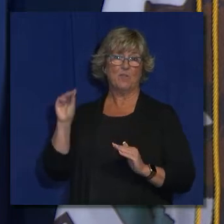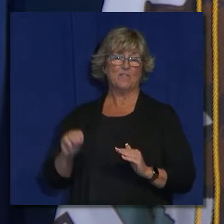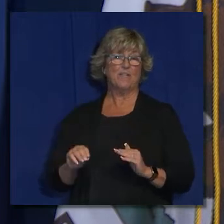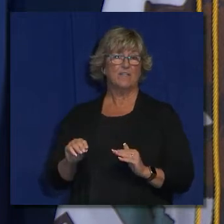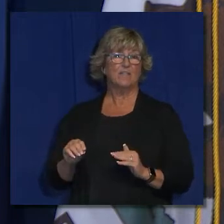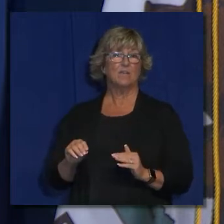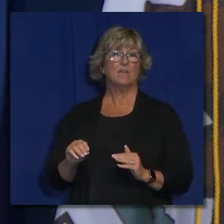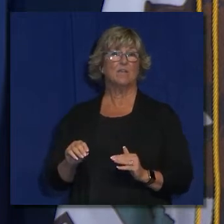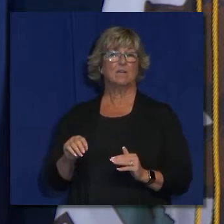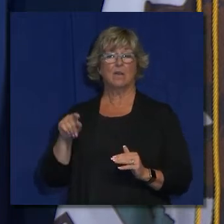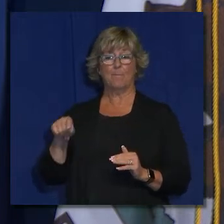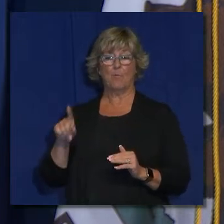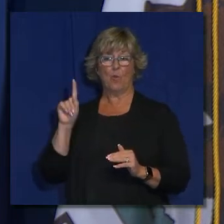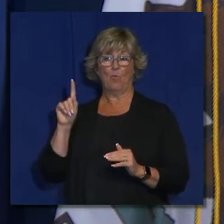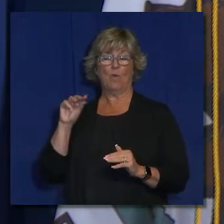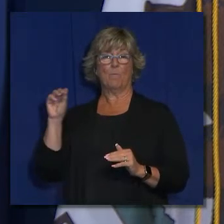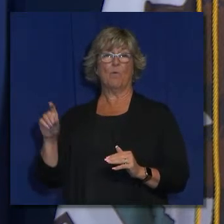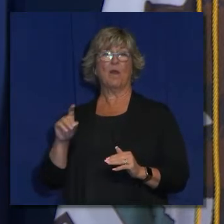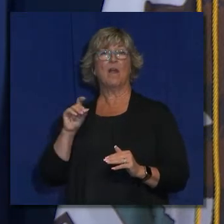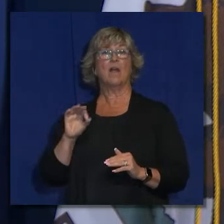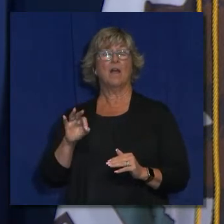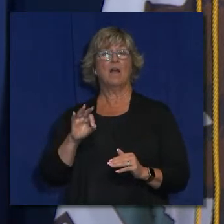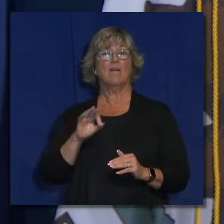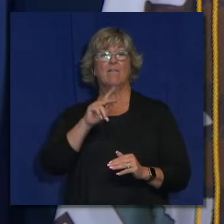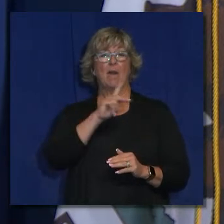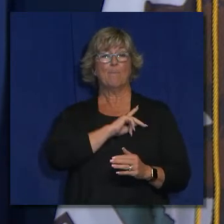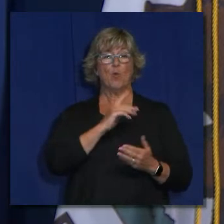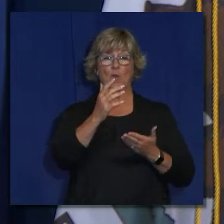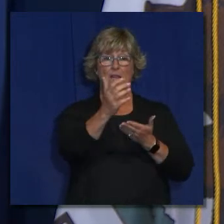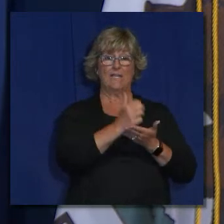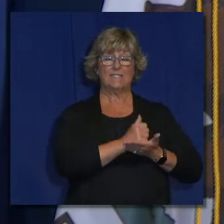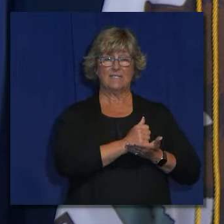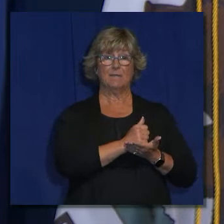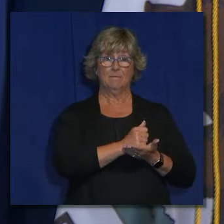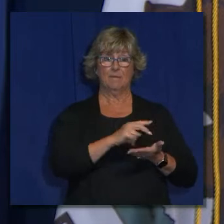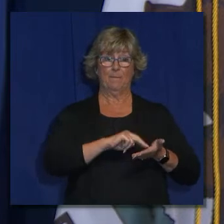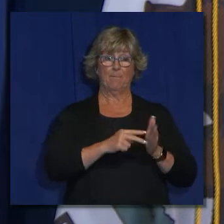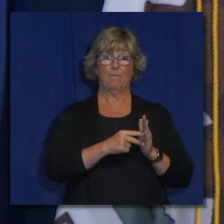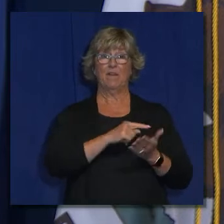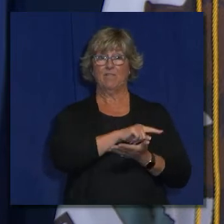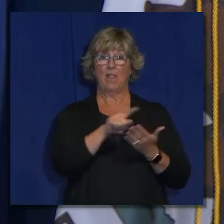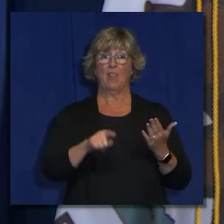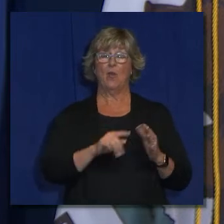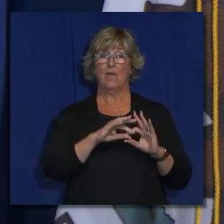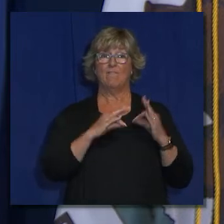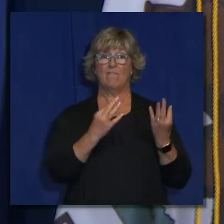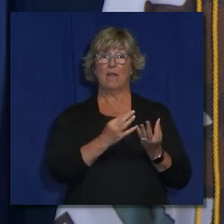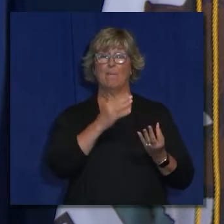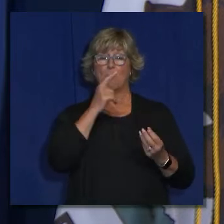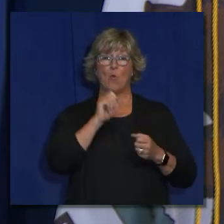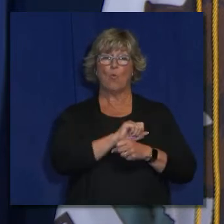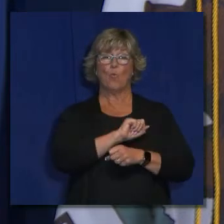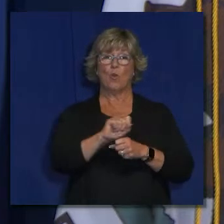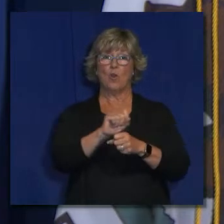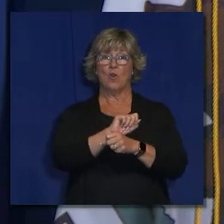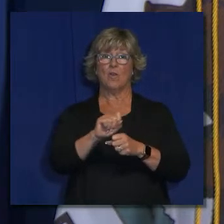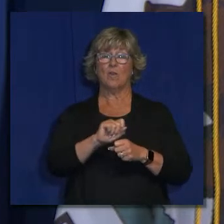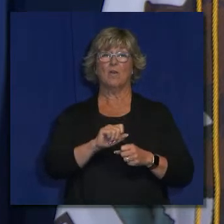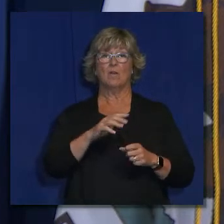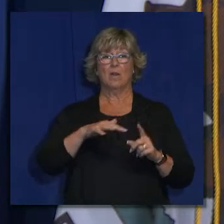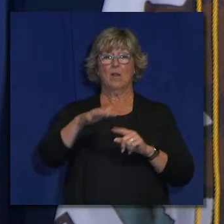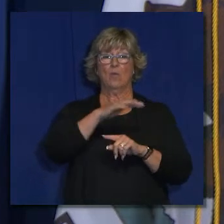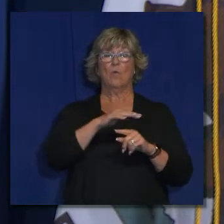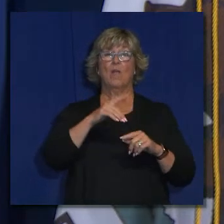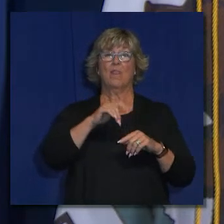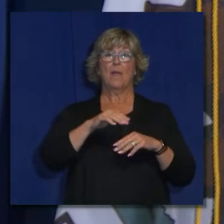small percentage, 0.1% of the state's personal income. So while it's very meaningful to those families that are working at and around